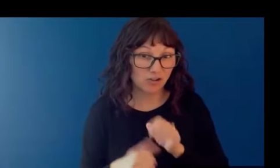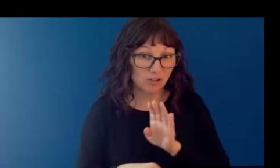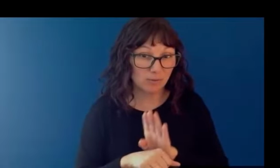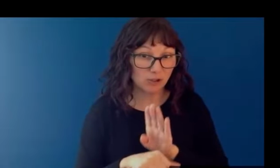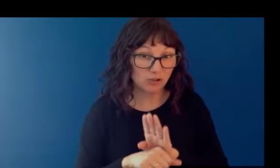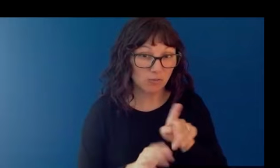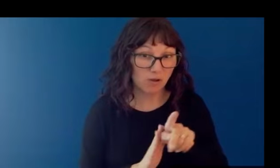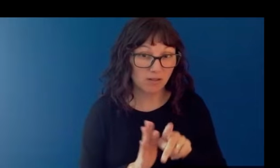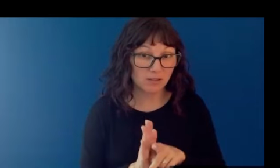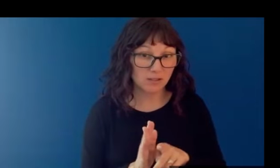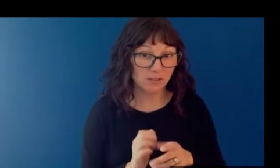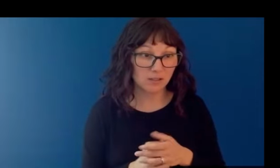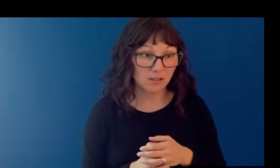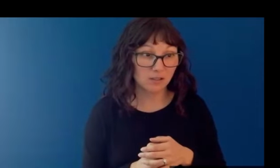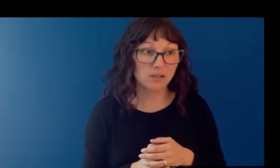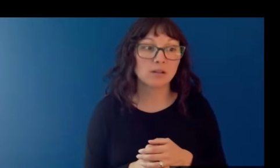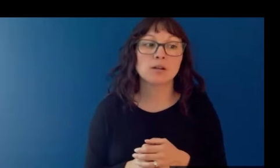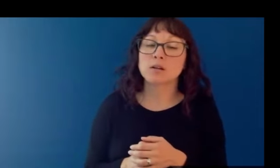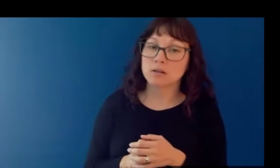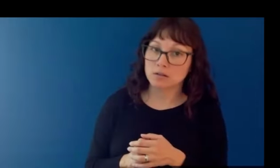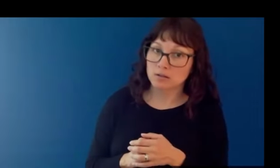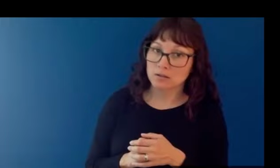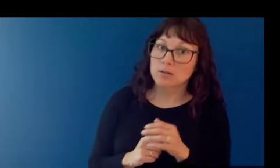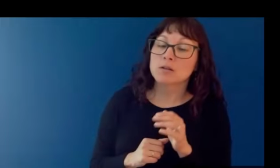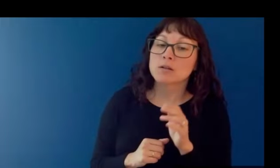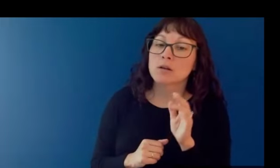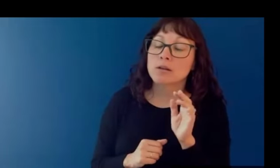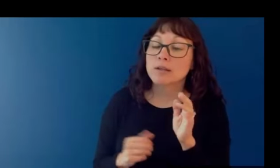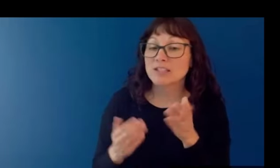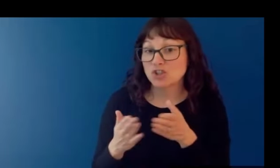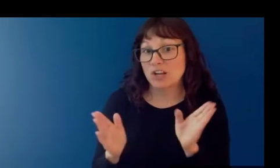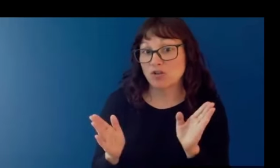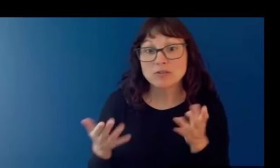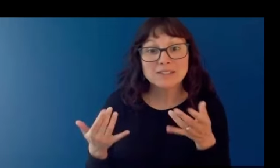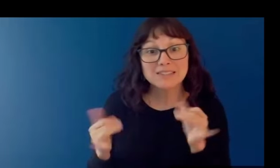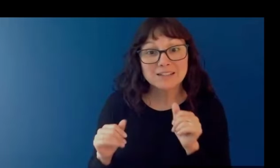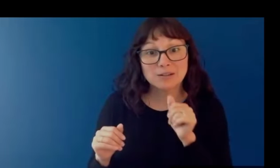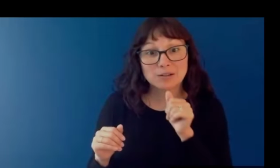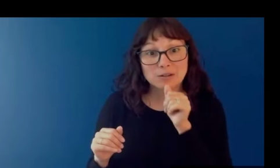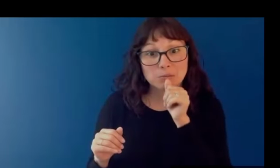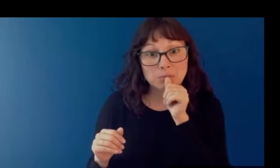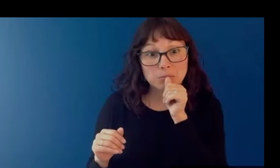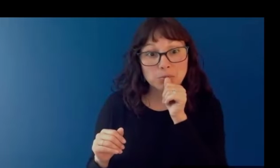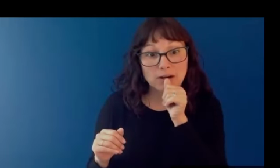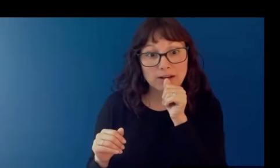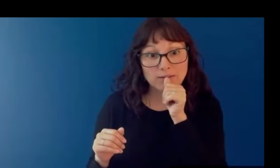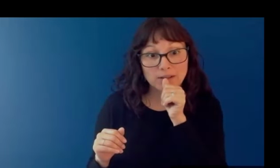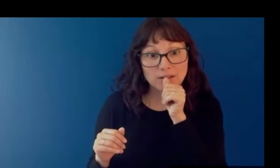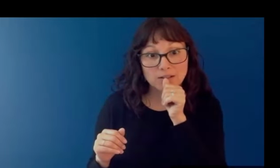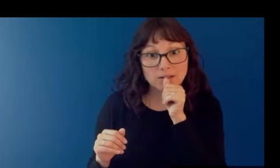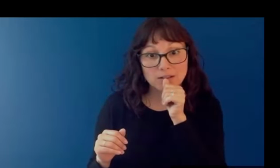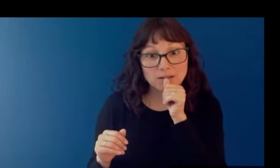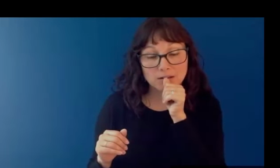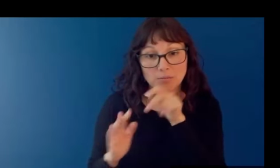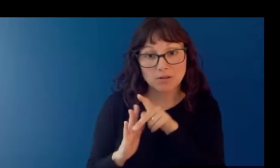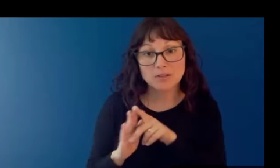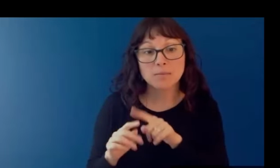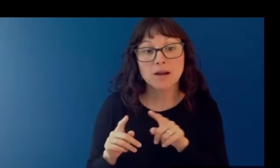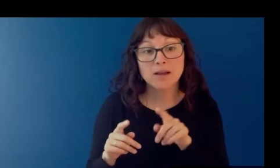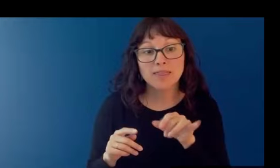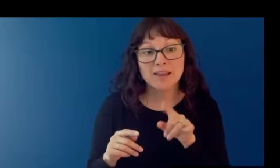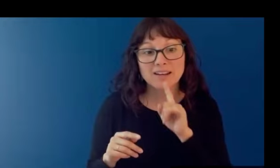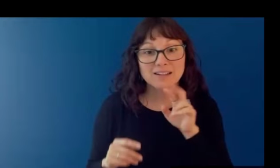policy? It would be generally, it's still a private passenger auto policy, but it's rated. That means